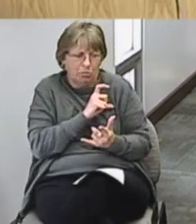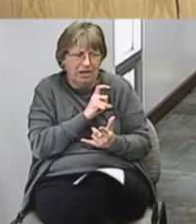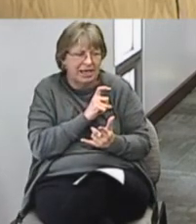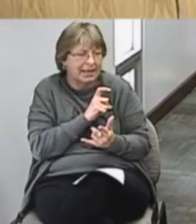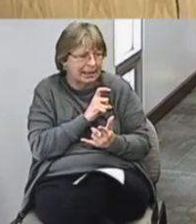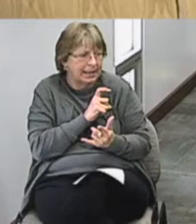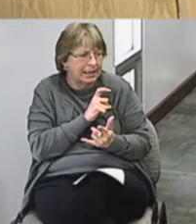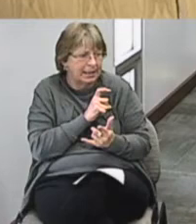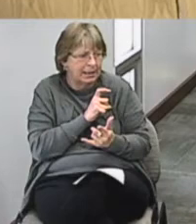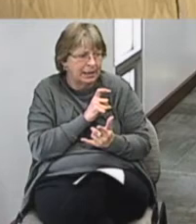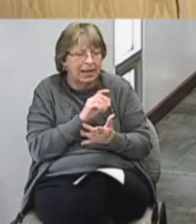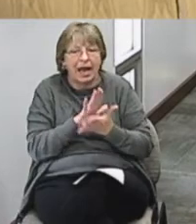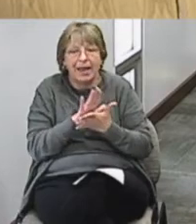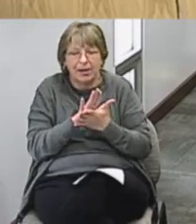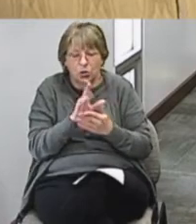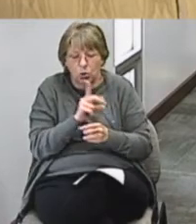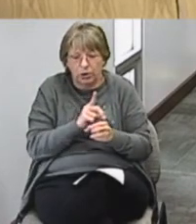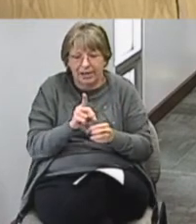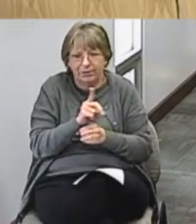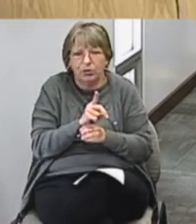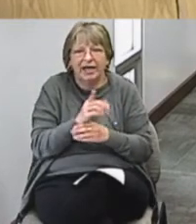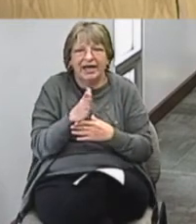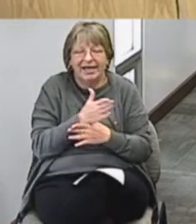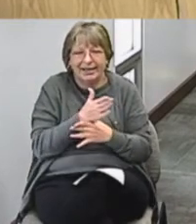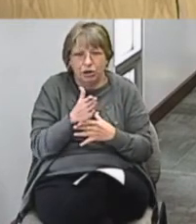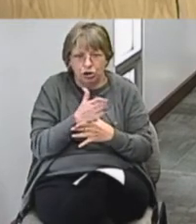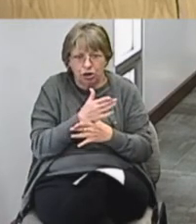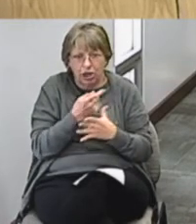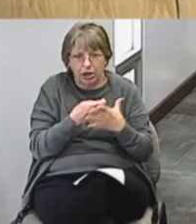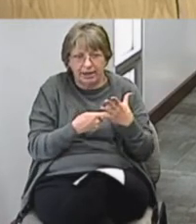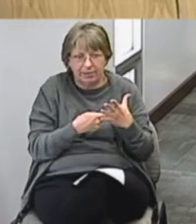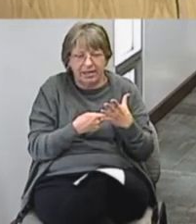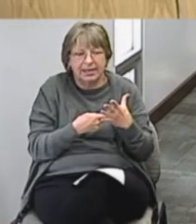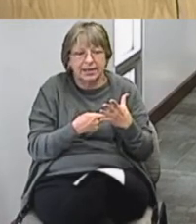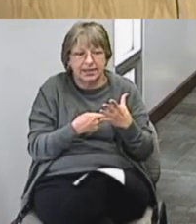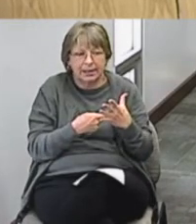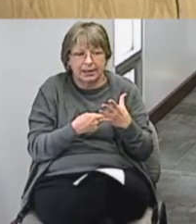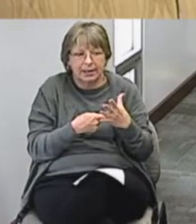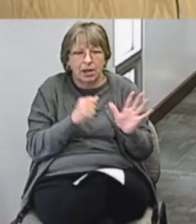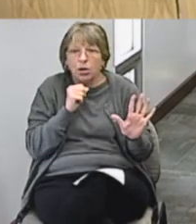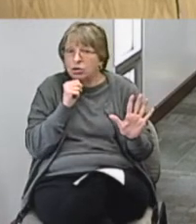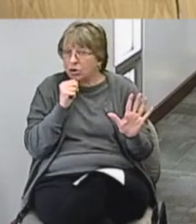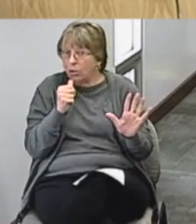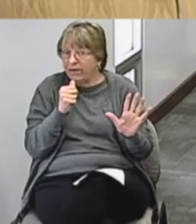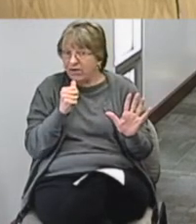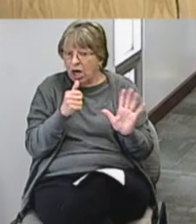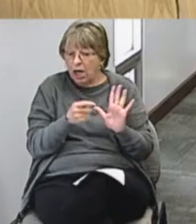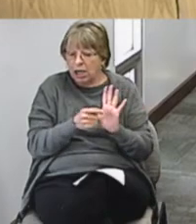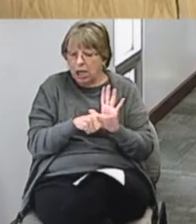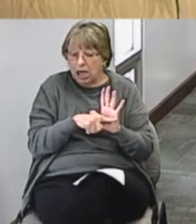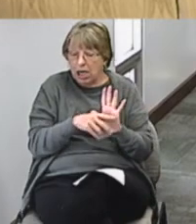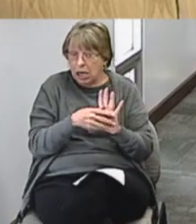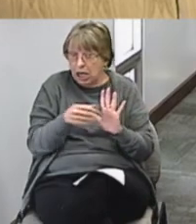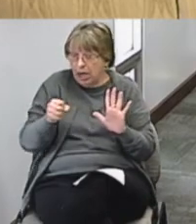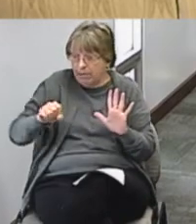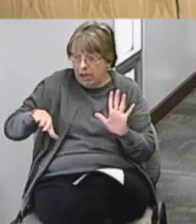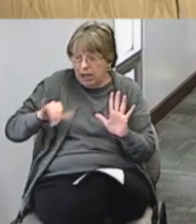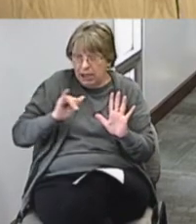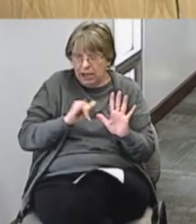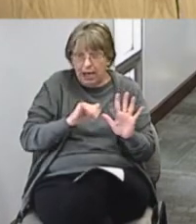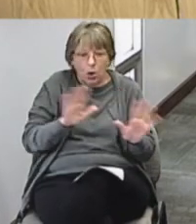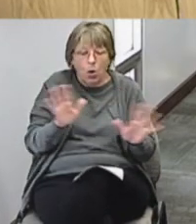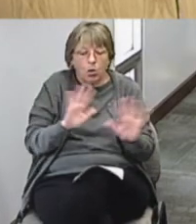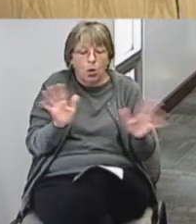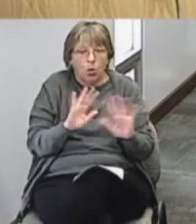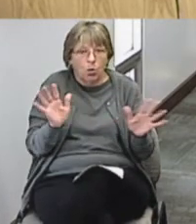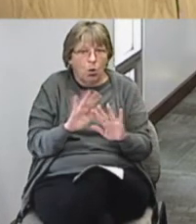the police department. In school district, yeah. It's a shared expense, but Okay. it's funded. So we've not defunded it? No. No, it's not Okay. defunded. No. That's